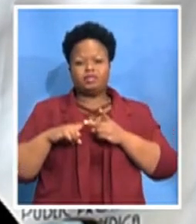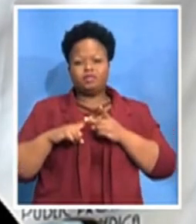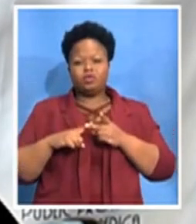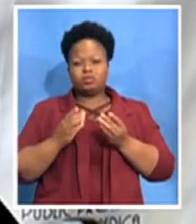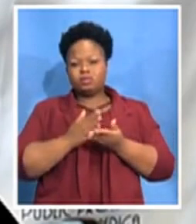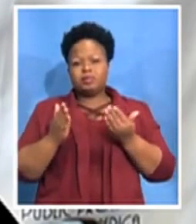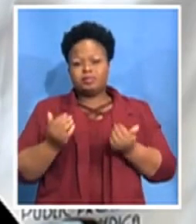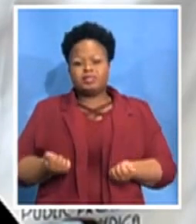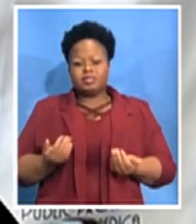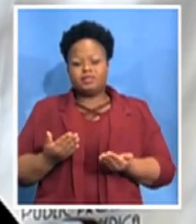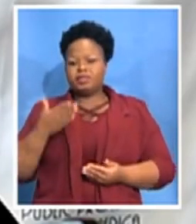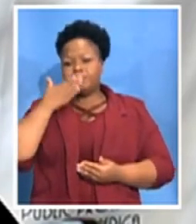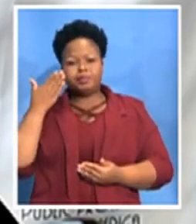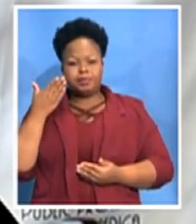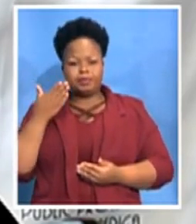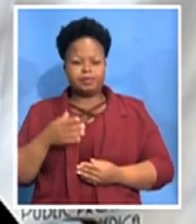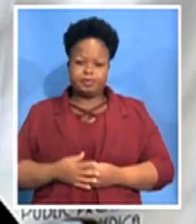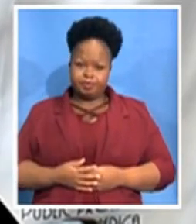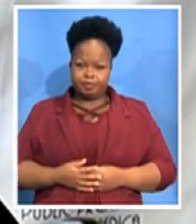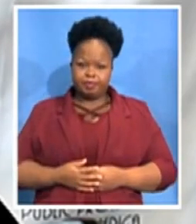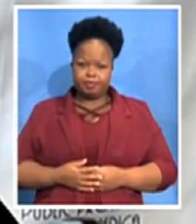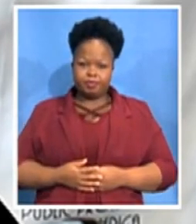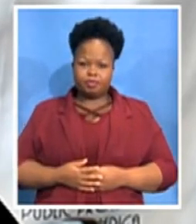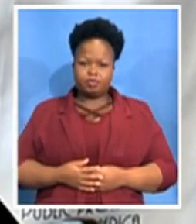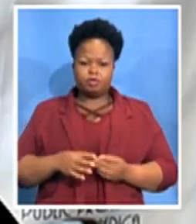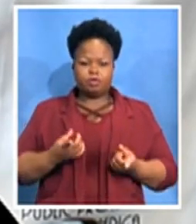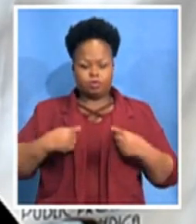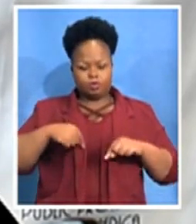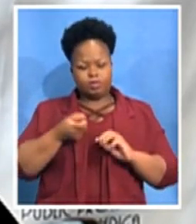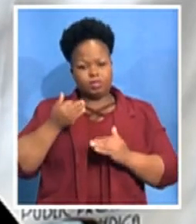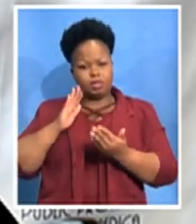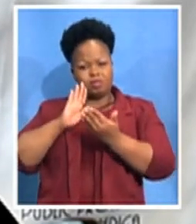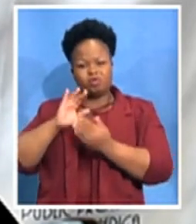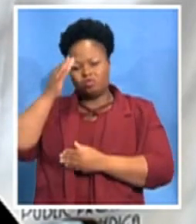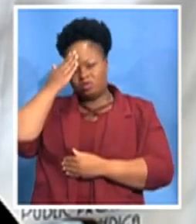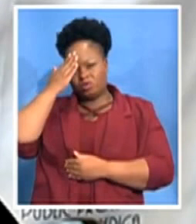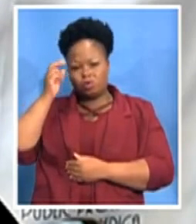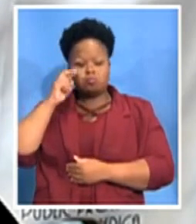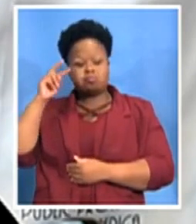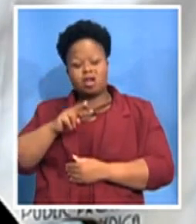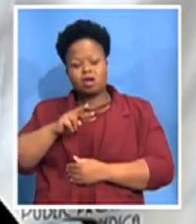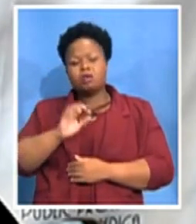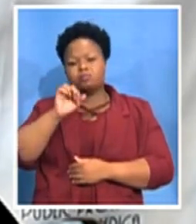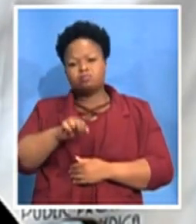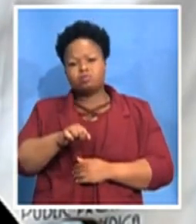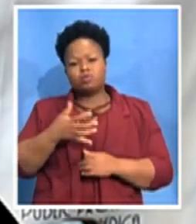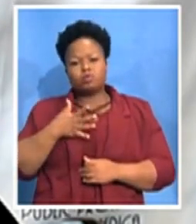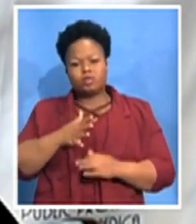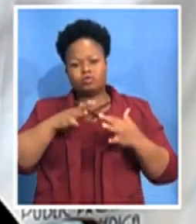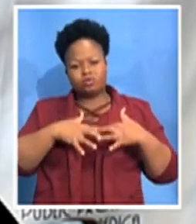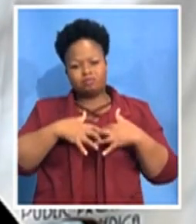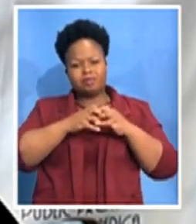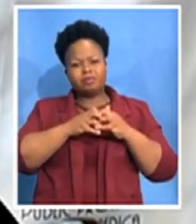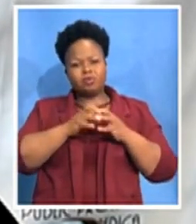We took this approach with the view of establishing factors behind the flood of complaints